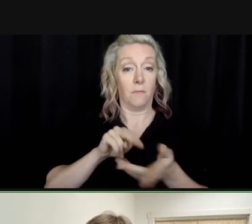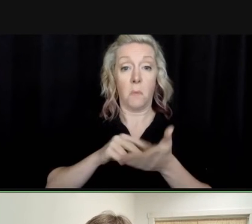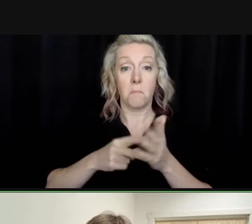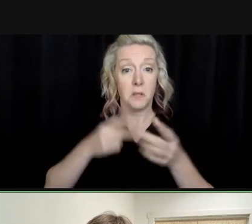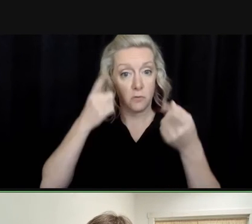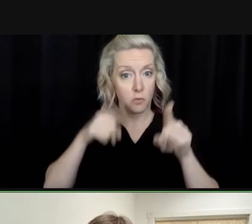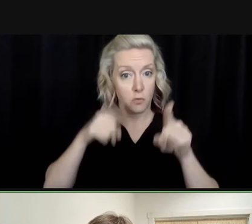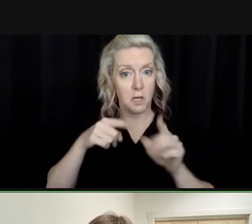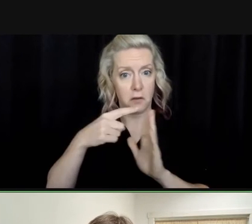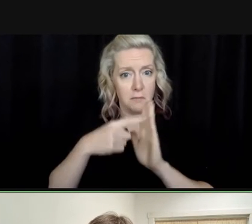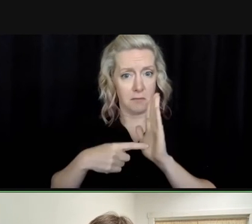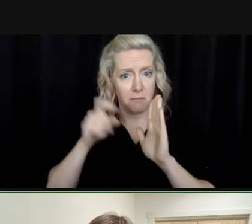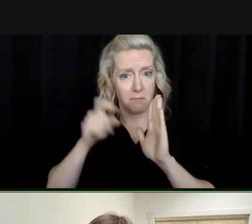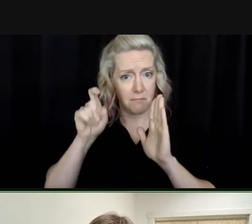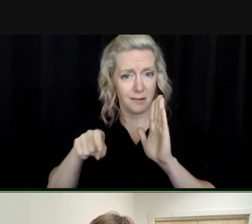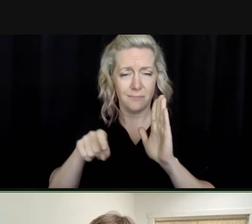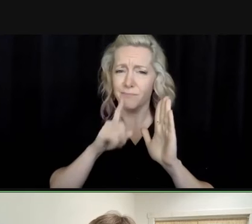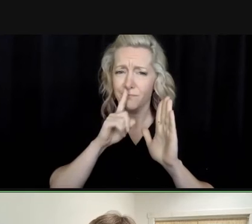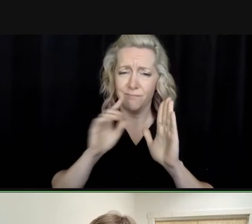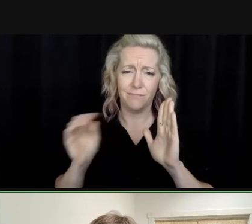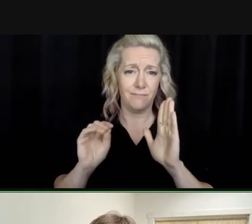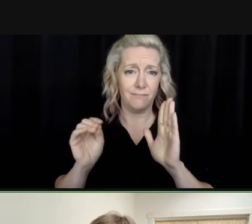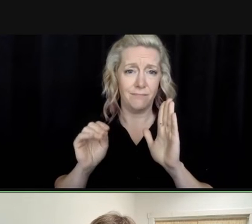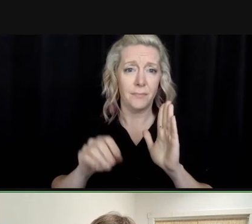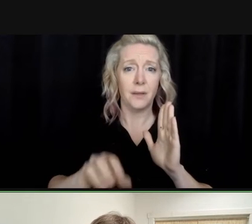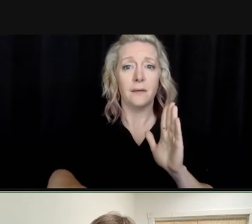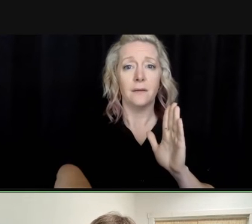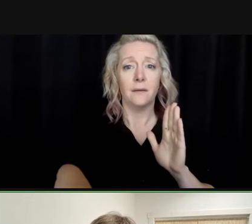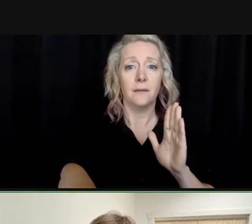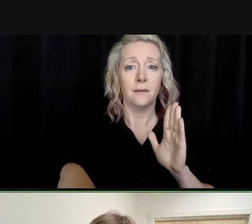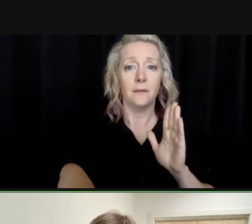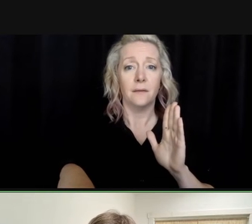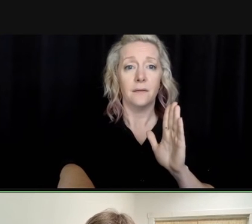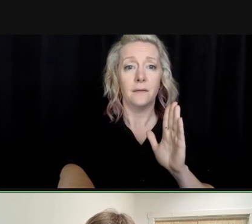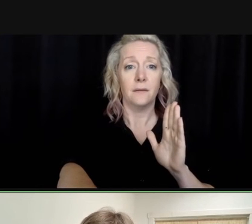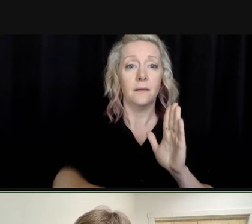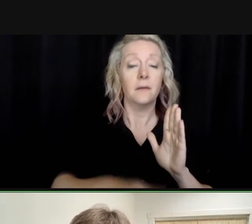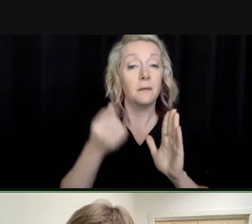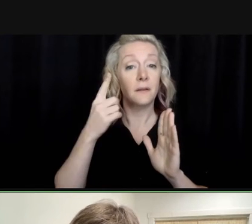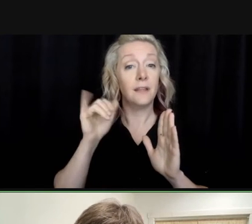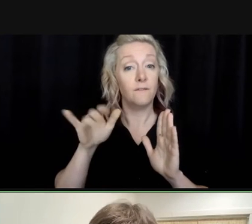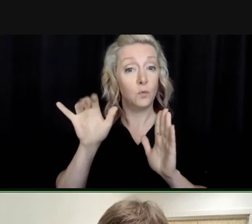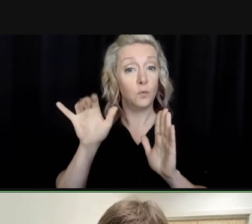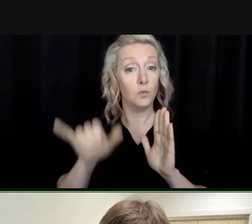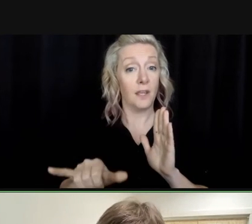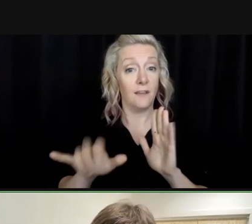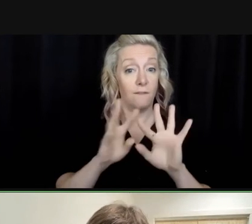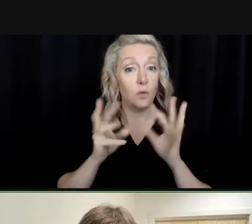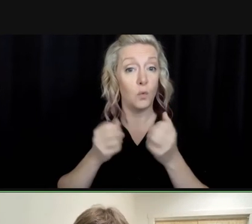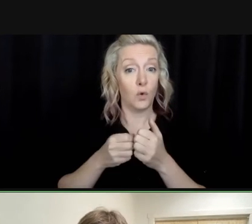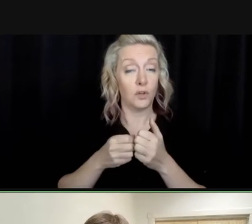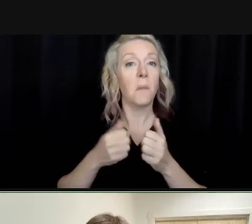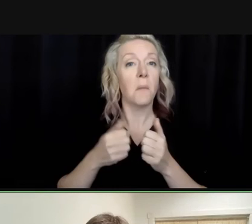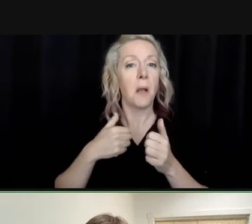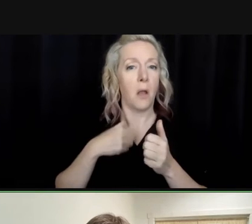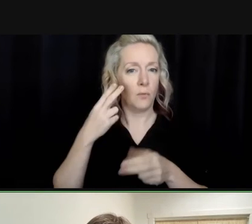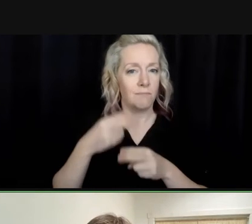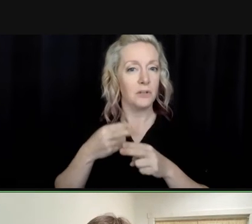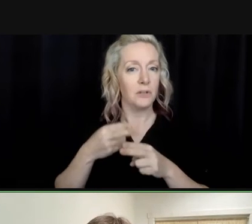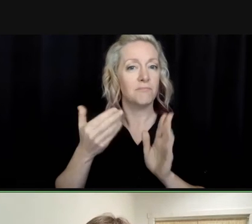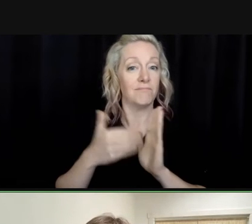all of it. But this is, if you stick with me for the rest of the day, for the rest of the session, you're going to keep hearing me come back to